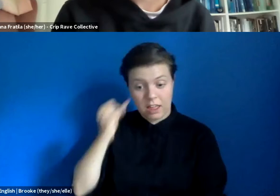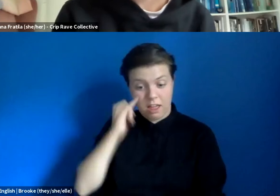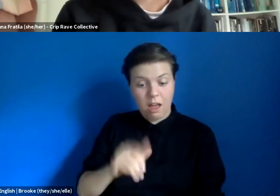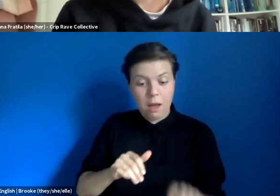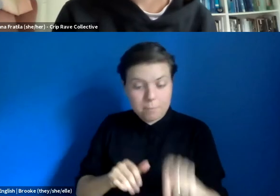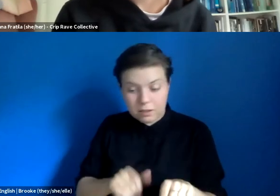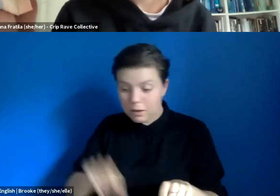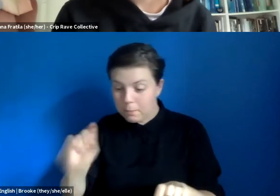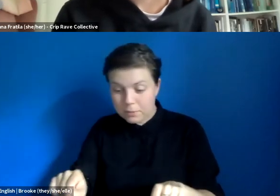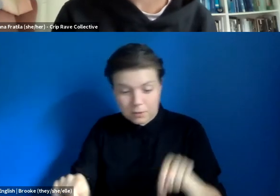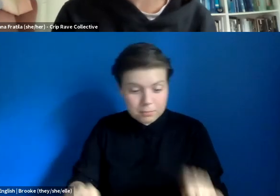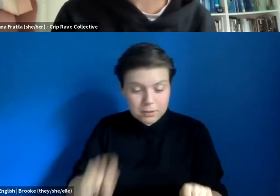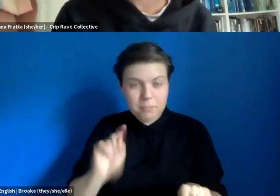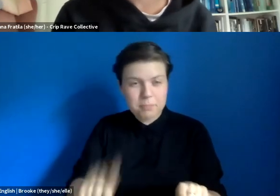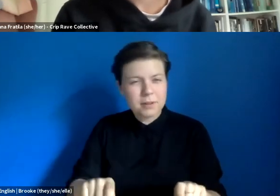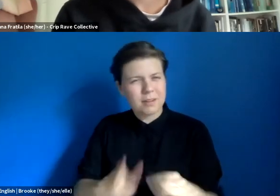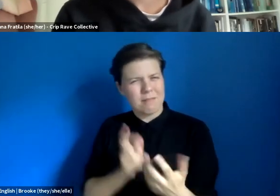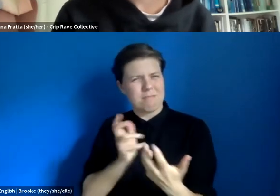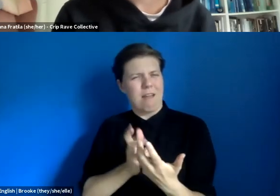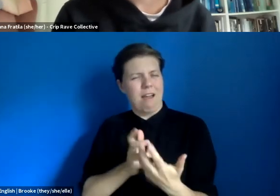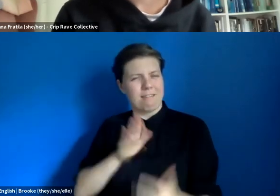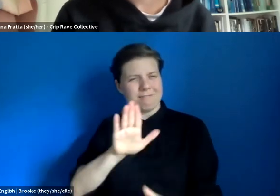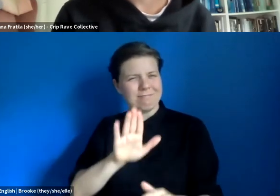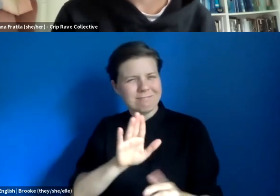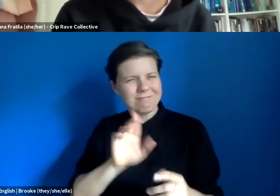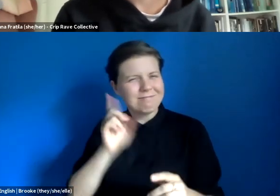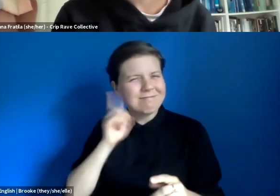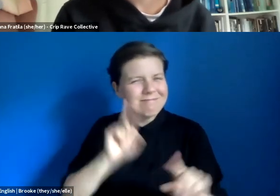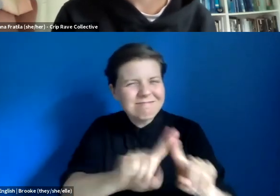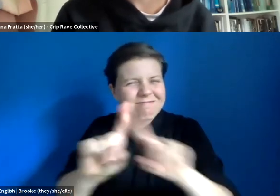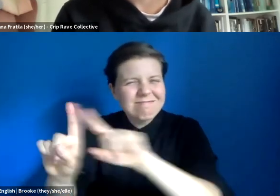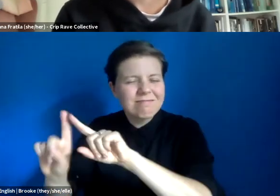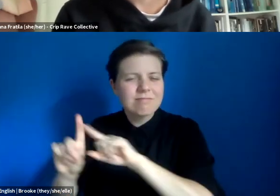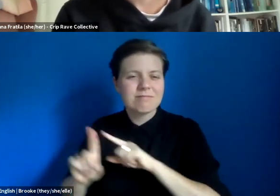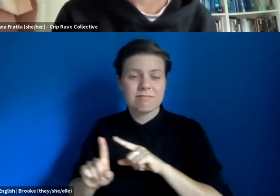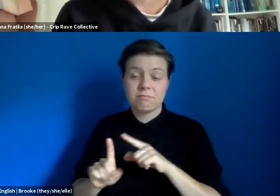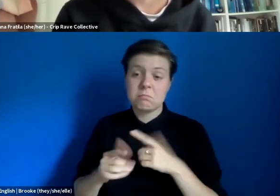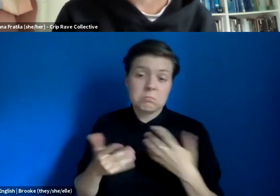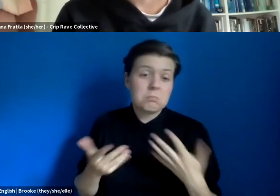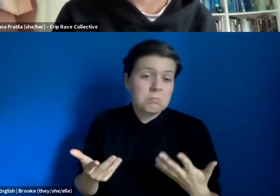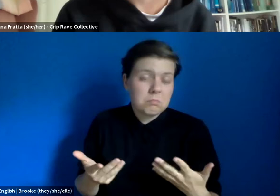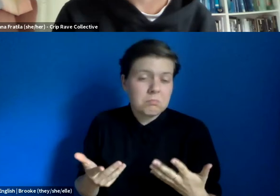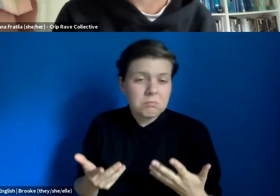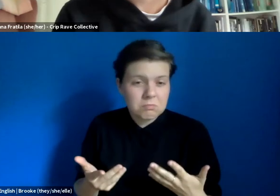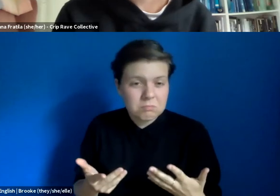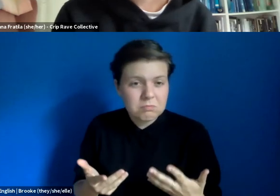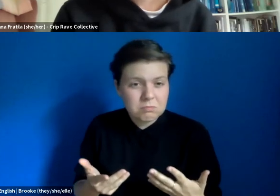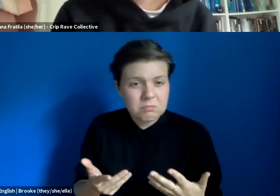body. So that was kind of one of the first installations I made that kind of